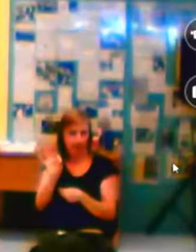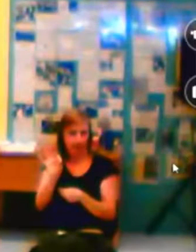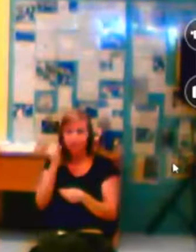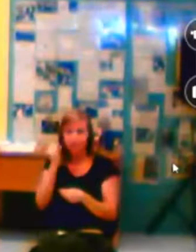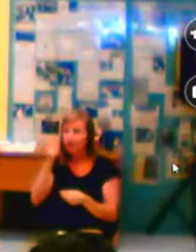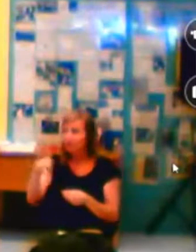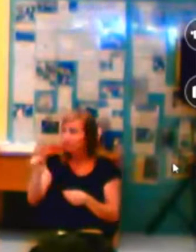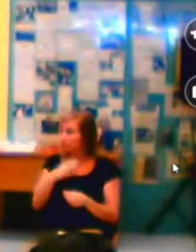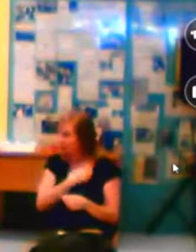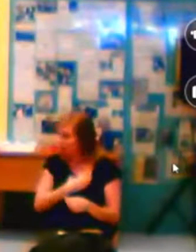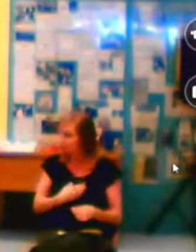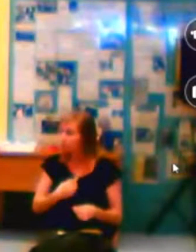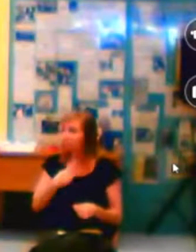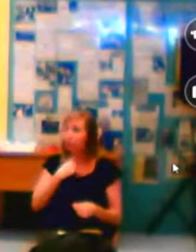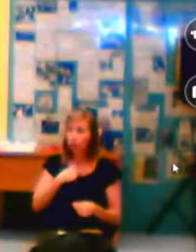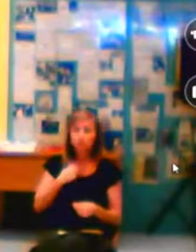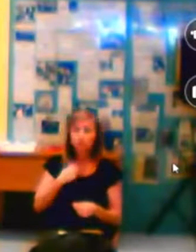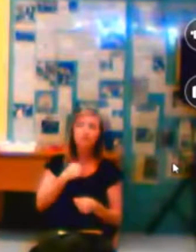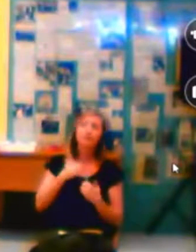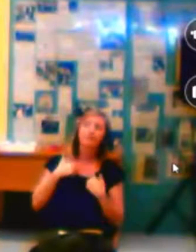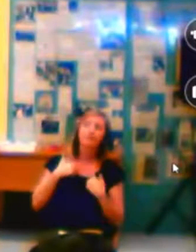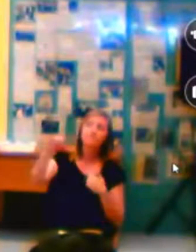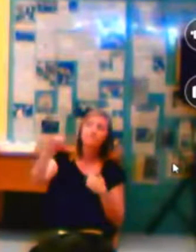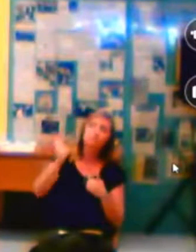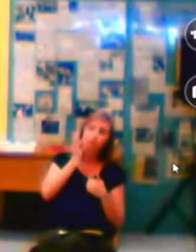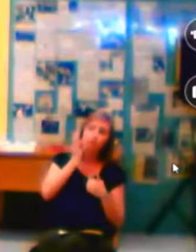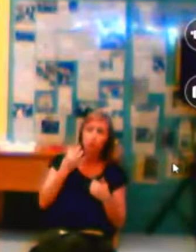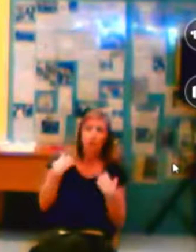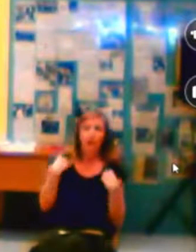Linda Gorman can make the arguments of why we might not want to do this.